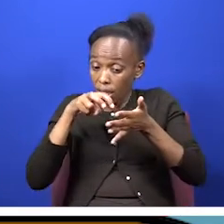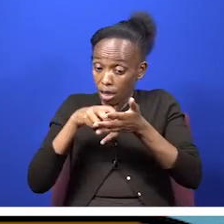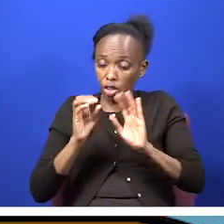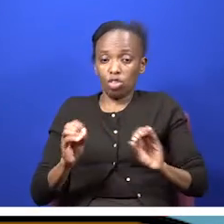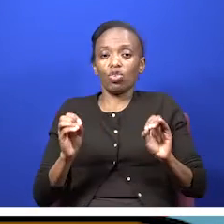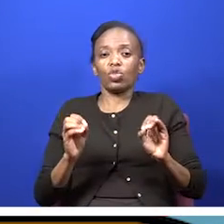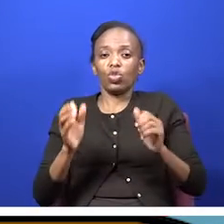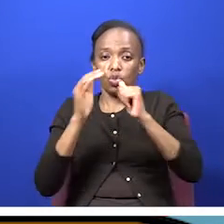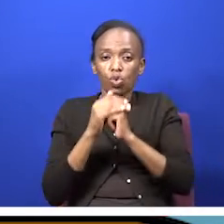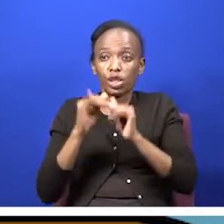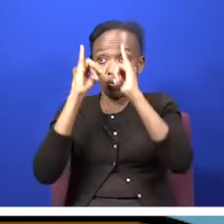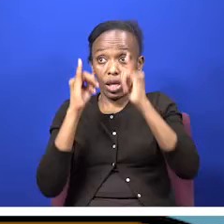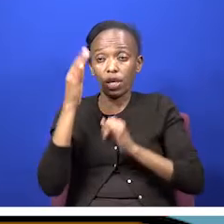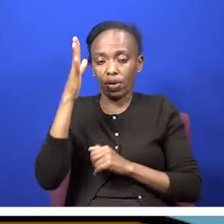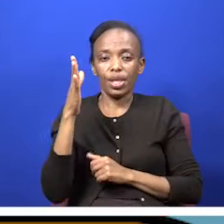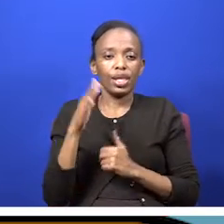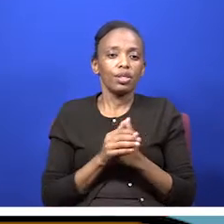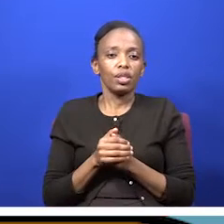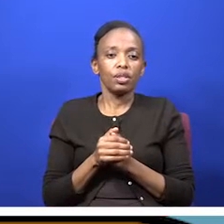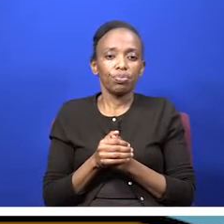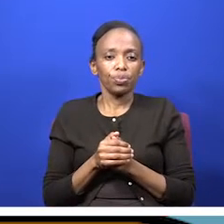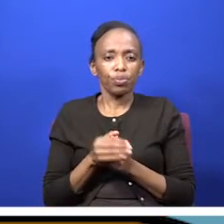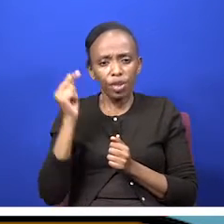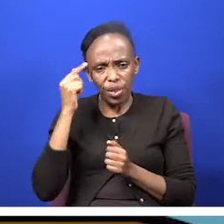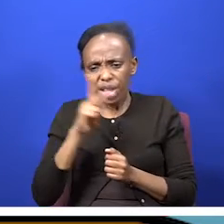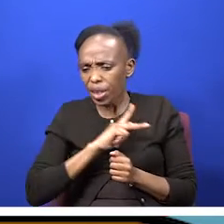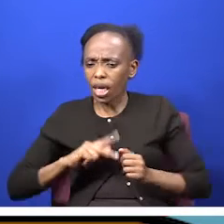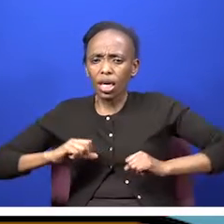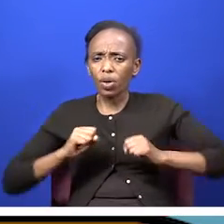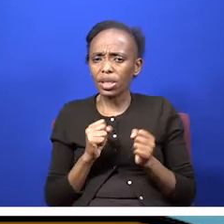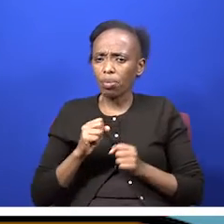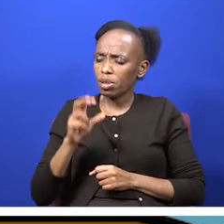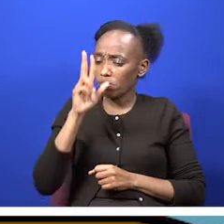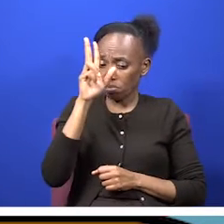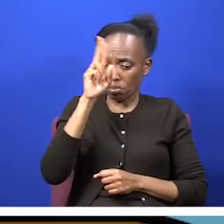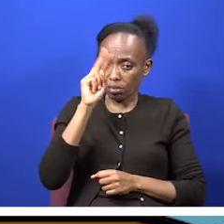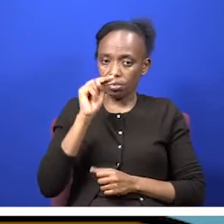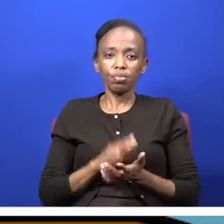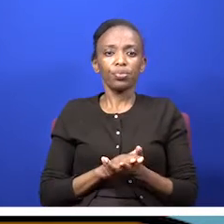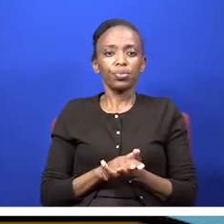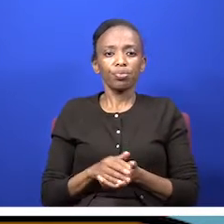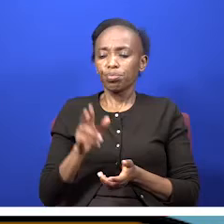not kneel down to worship the idol. Do you think the king was happy?